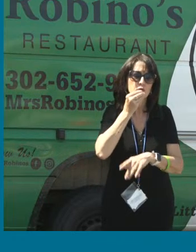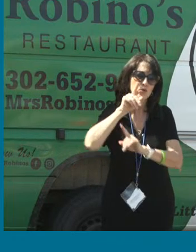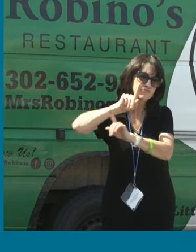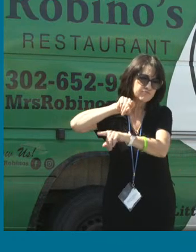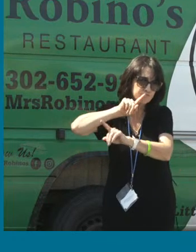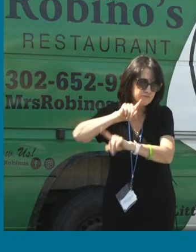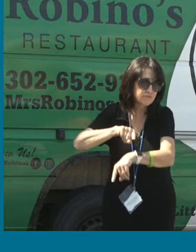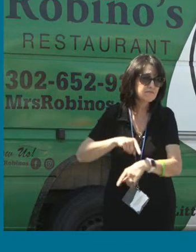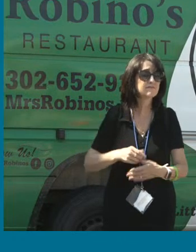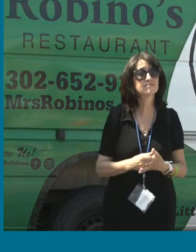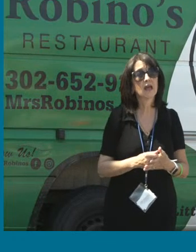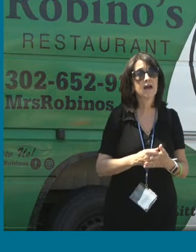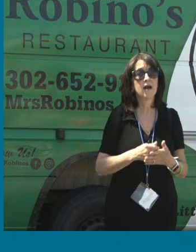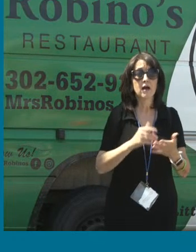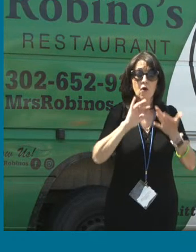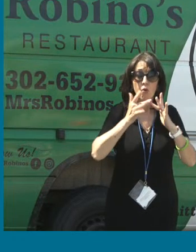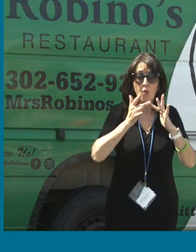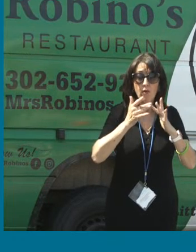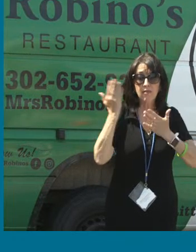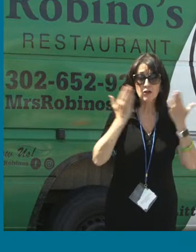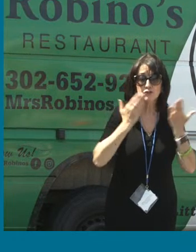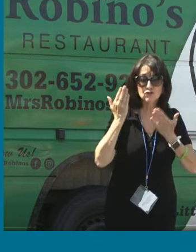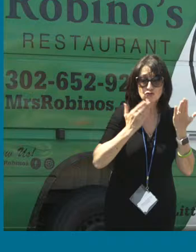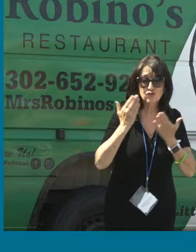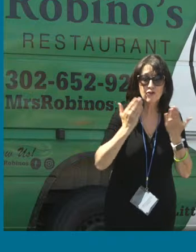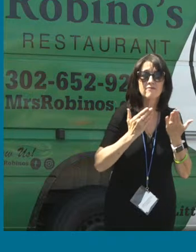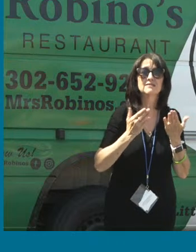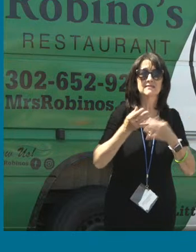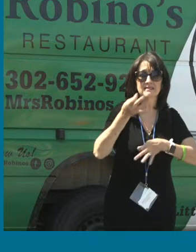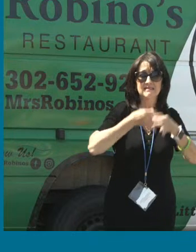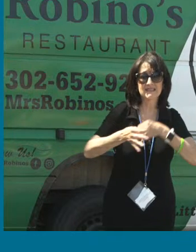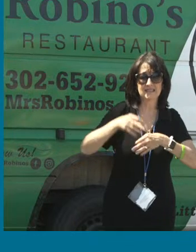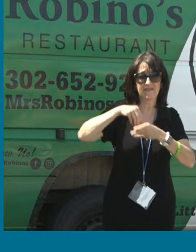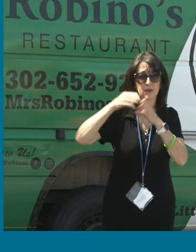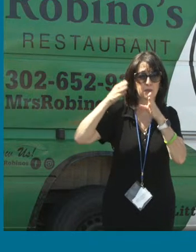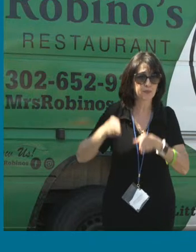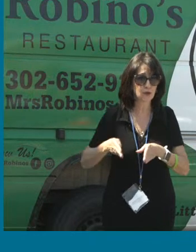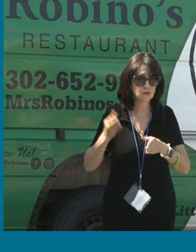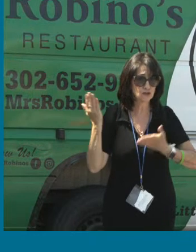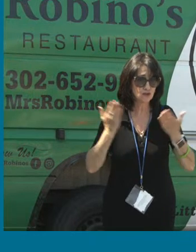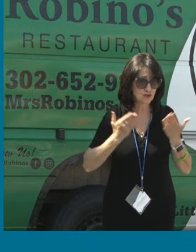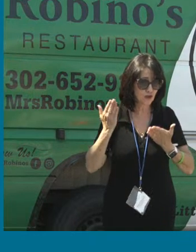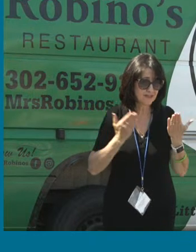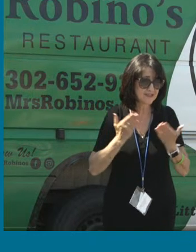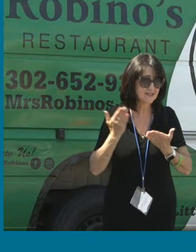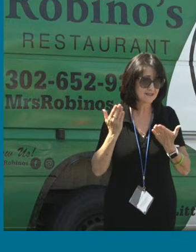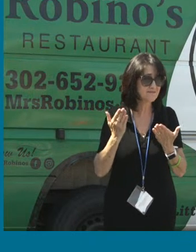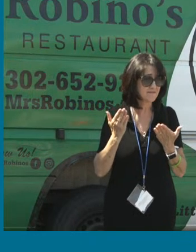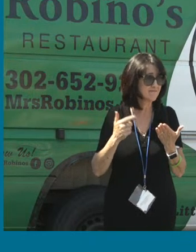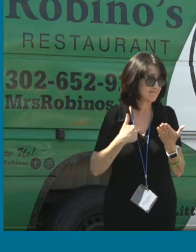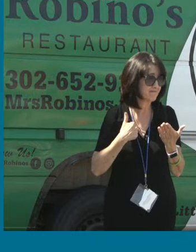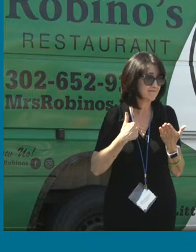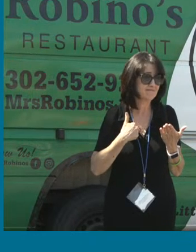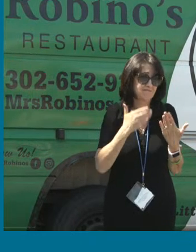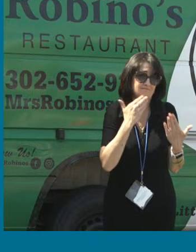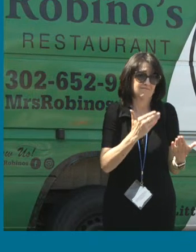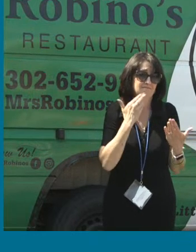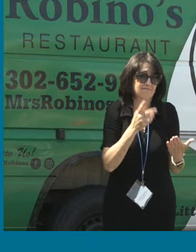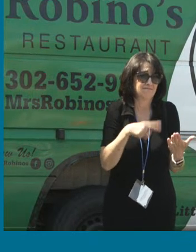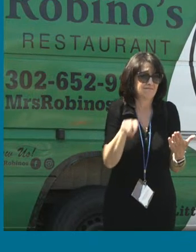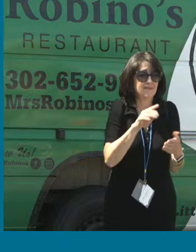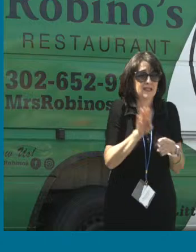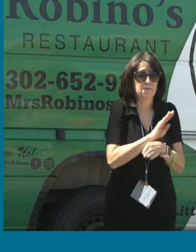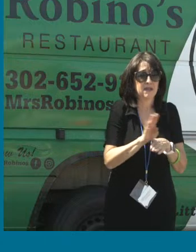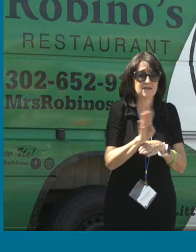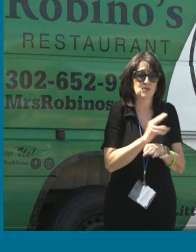from in-person to online. We are really excited that our small businesses were willing to be part of our vaccination effort and continuing to